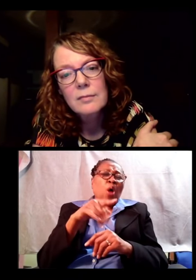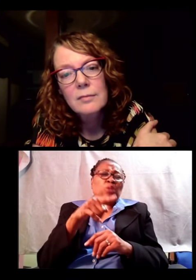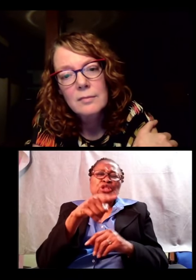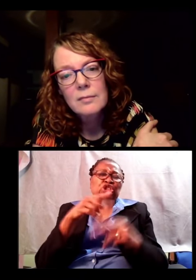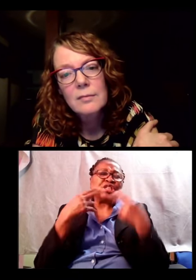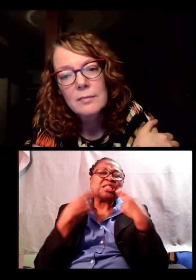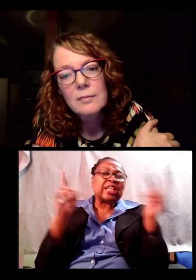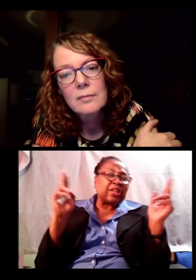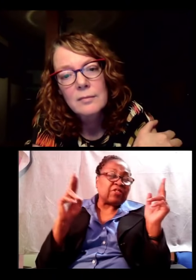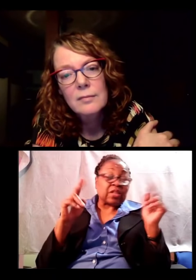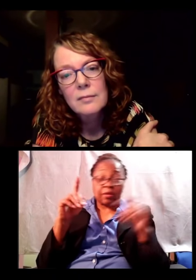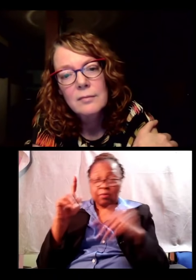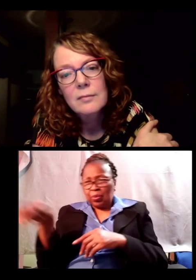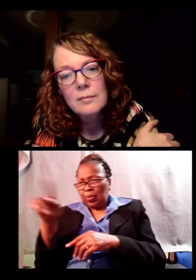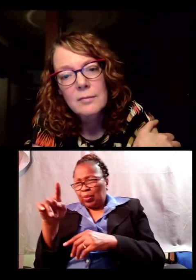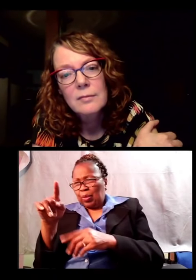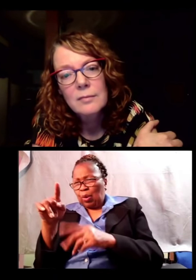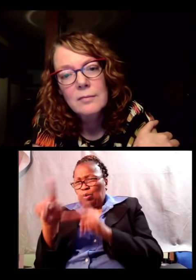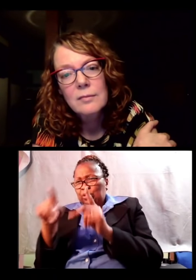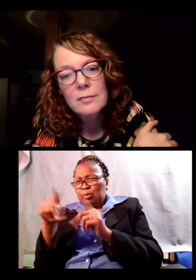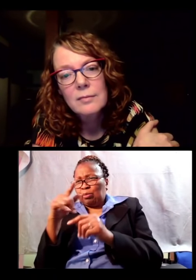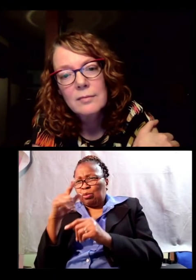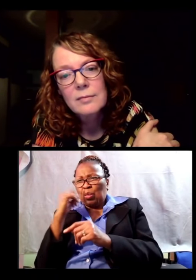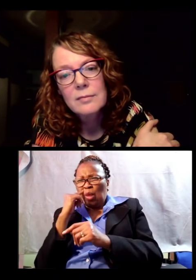more conservative people thought she was guilty.